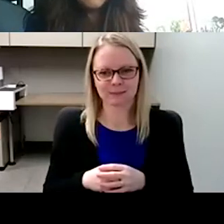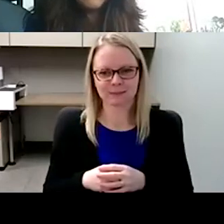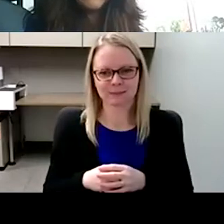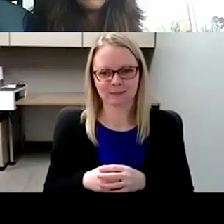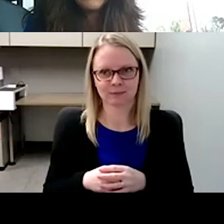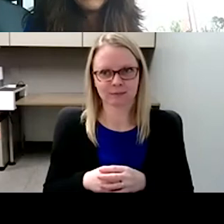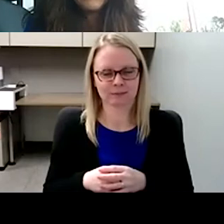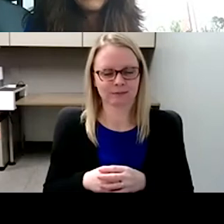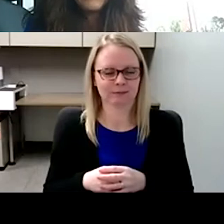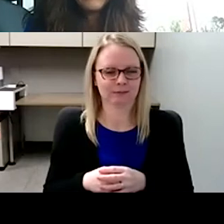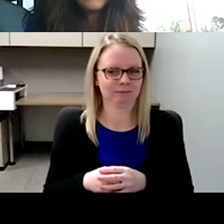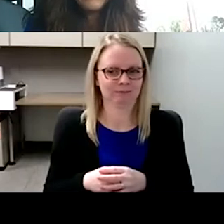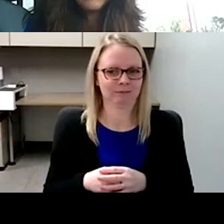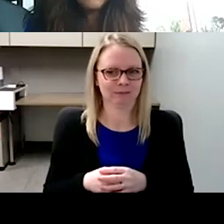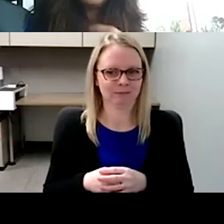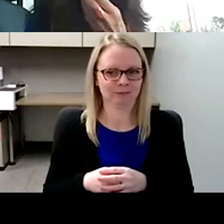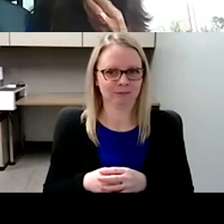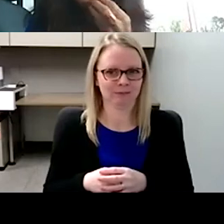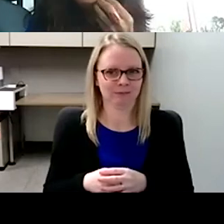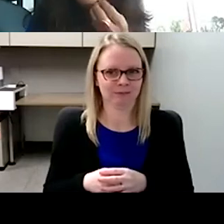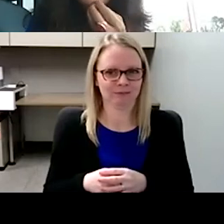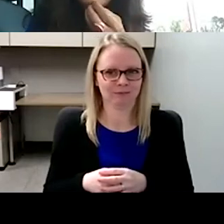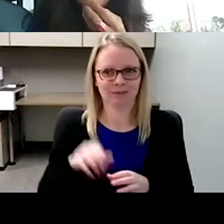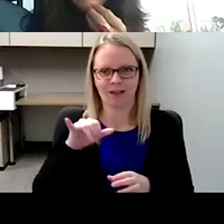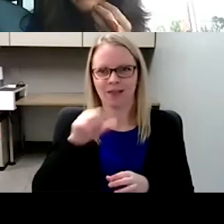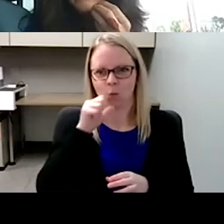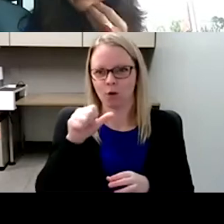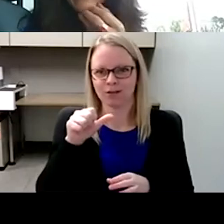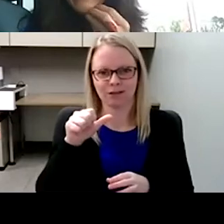that was just not in the urban environment dictionary.